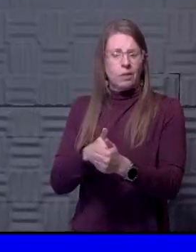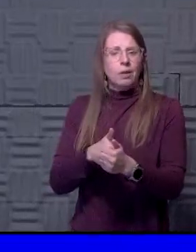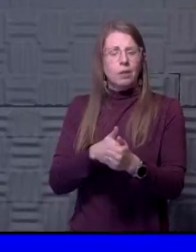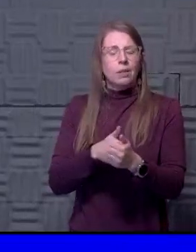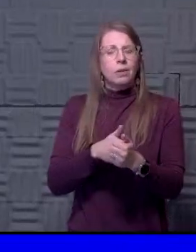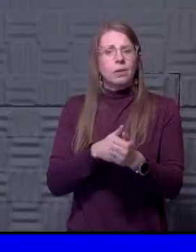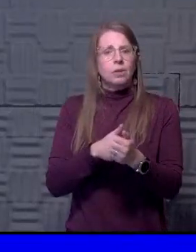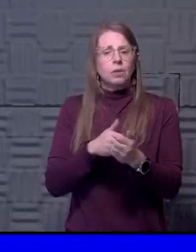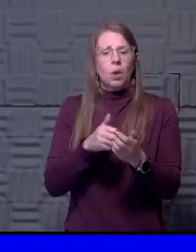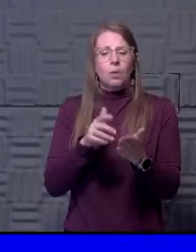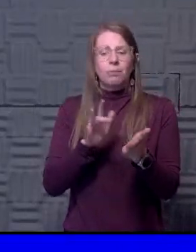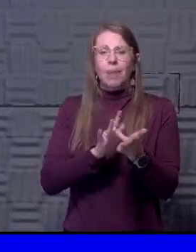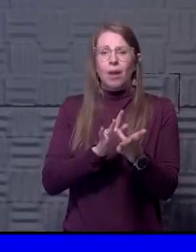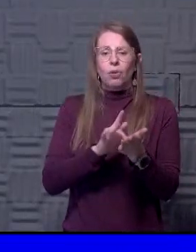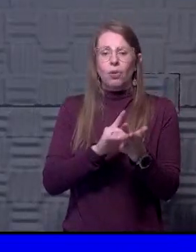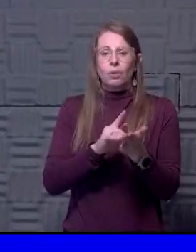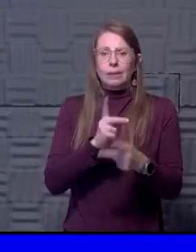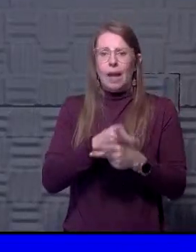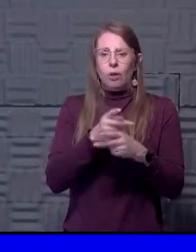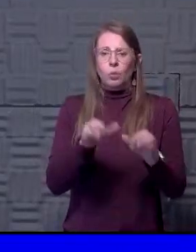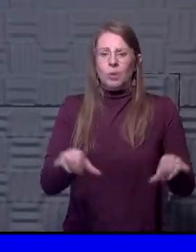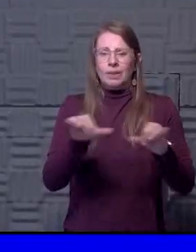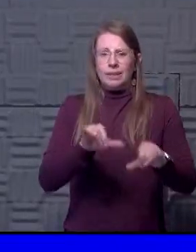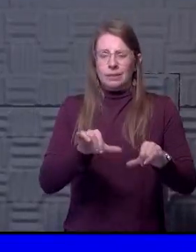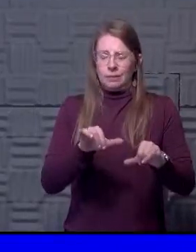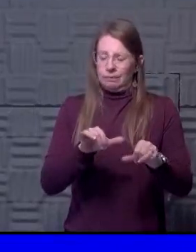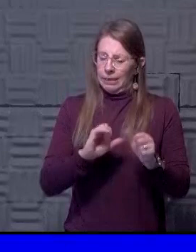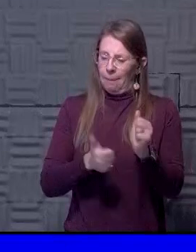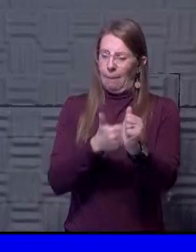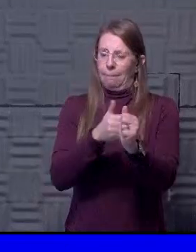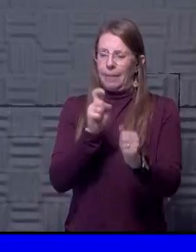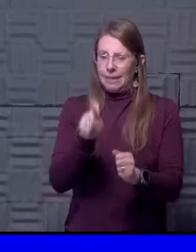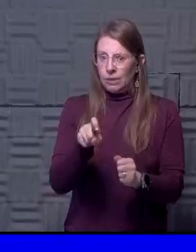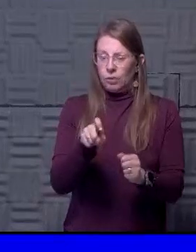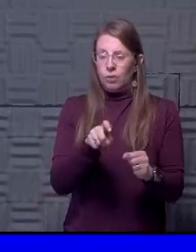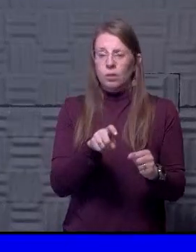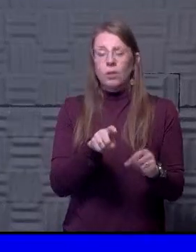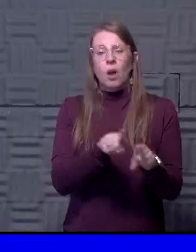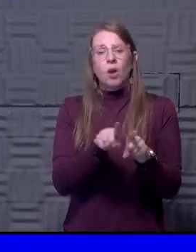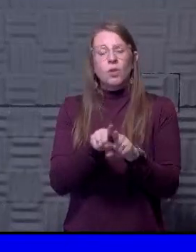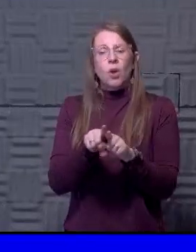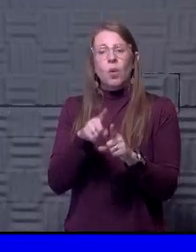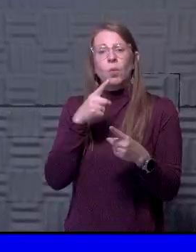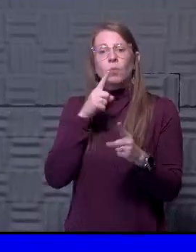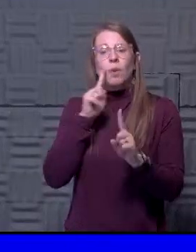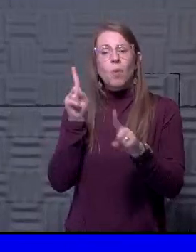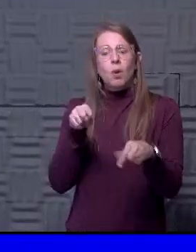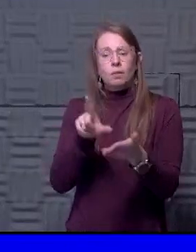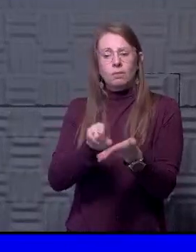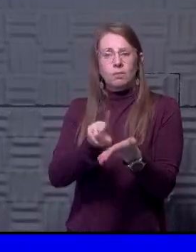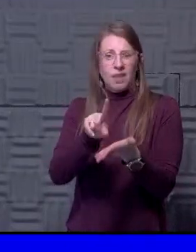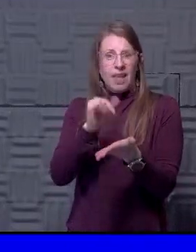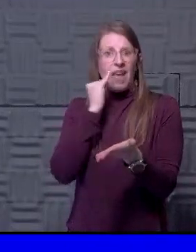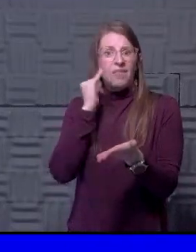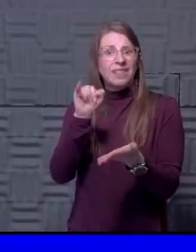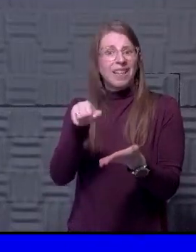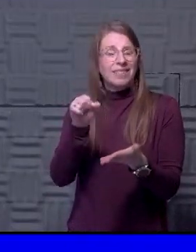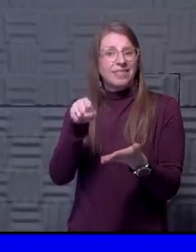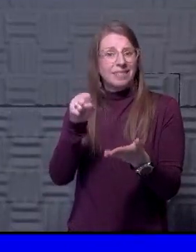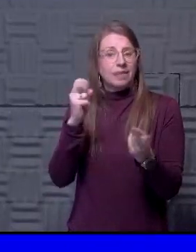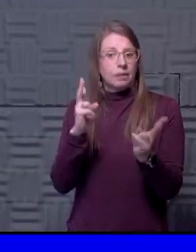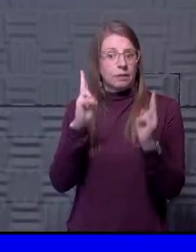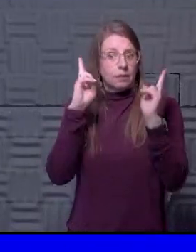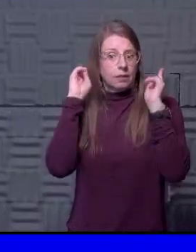the routine medical care. We know that, and we've seen these published reports about if you do get your hair